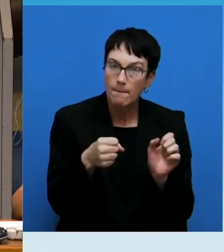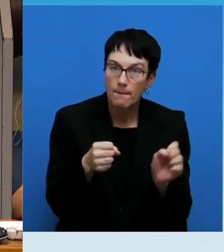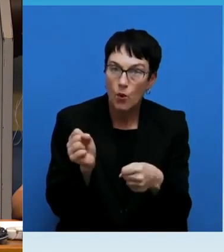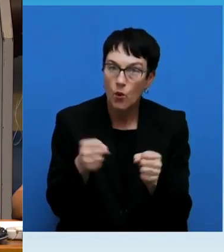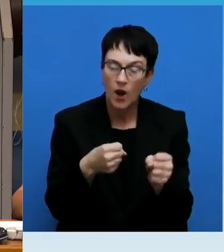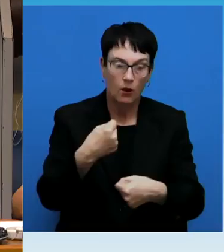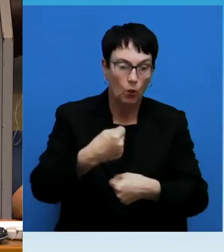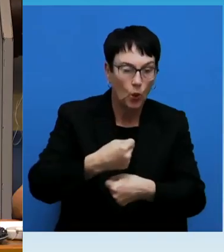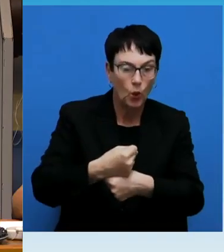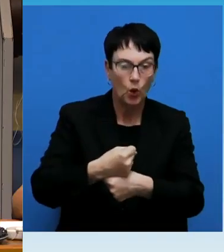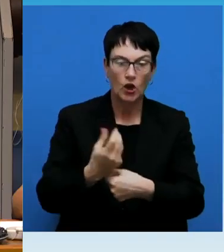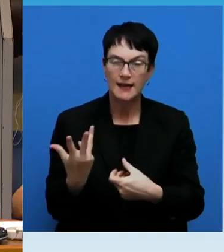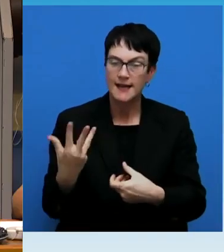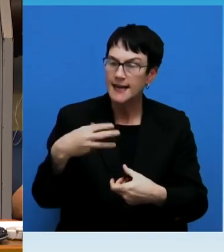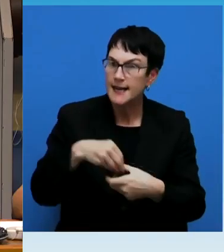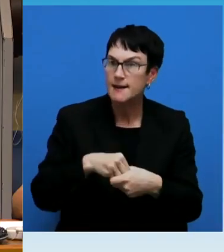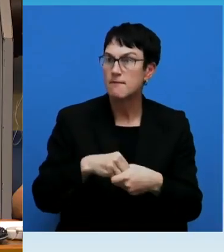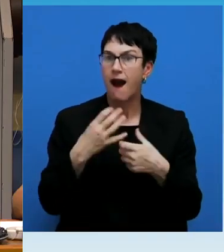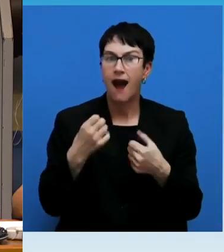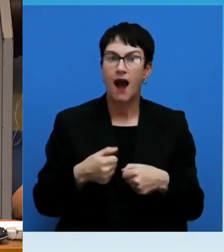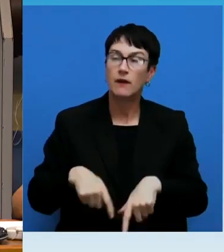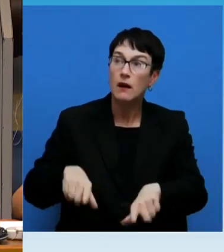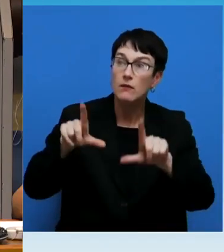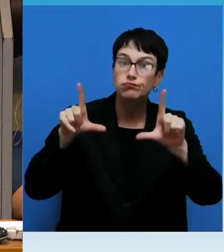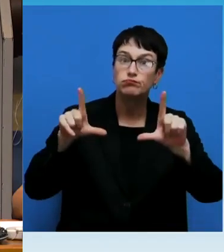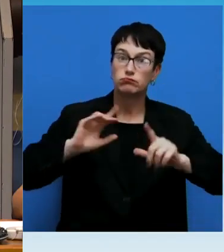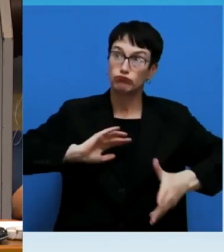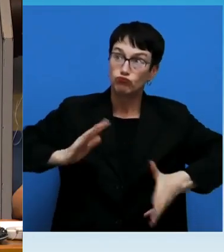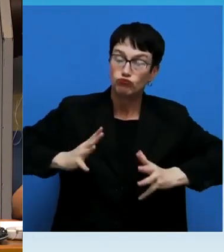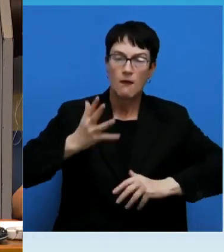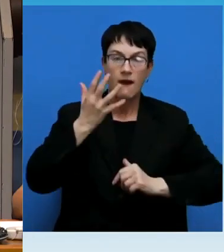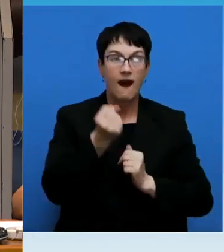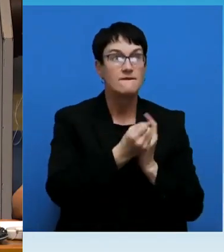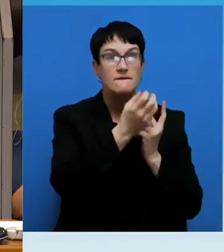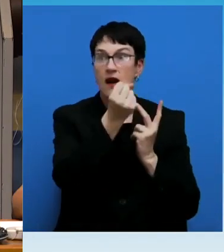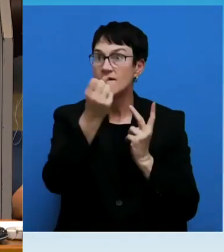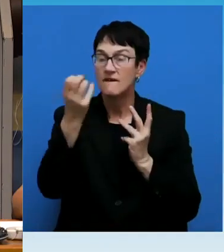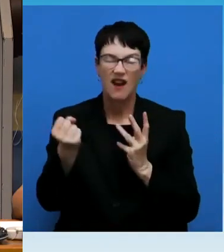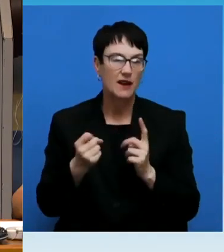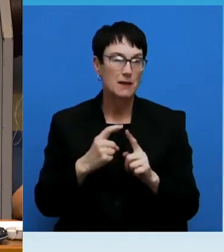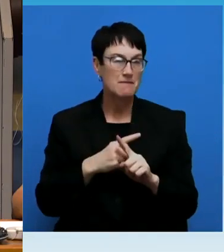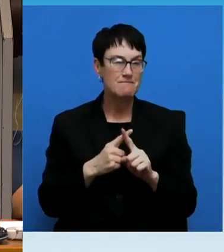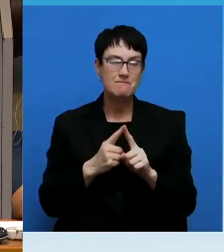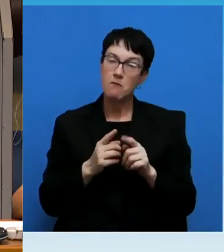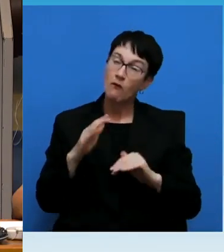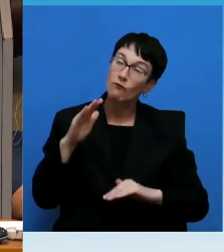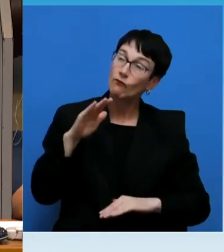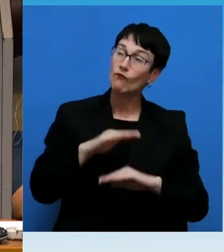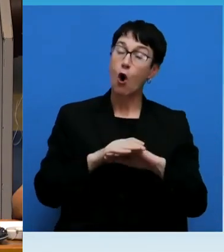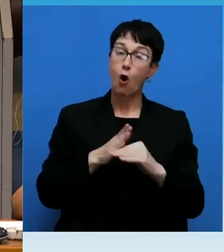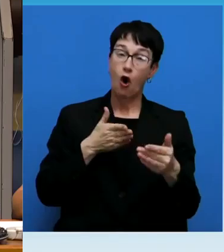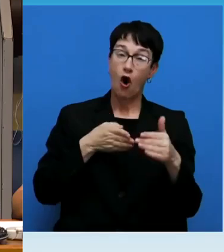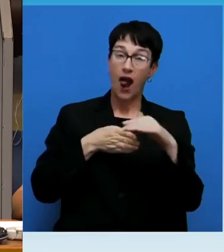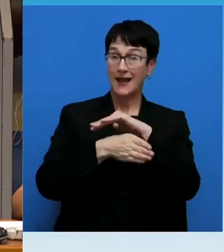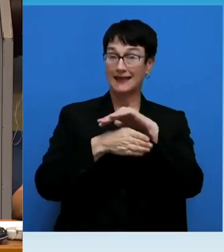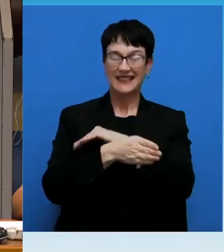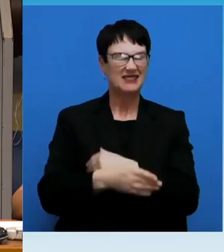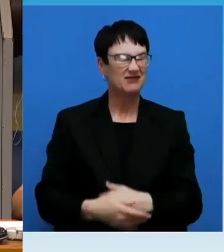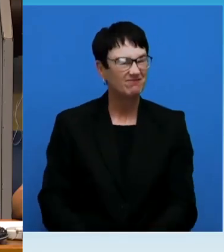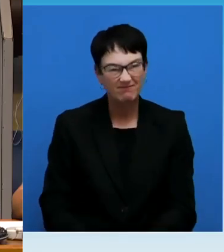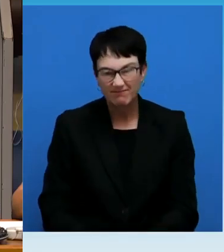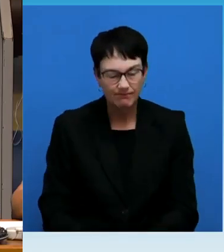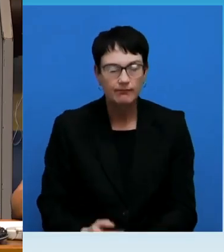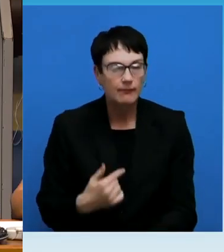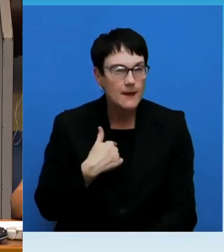not there yet. Investment in accessibility still falls short. The amazing colleagues with disabilities working in